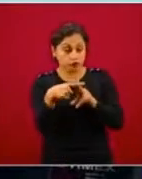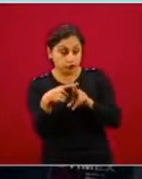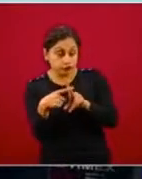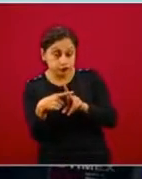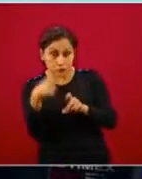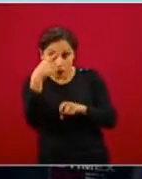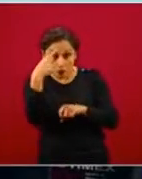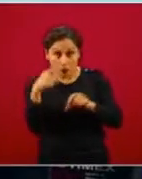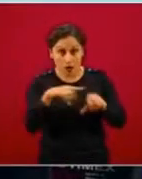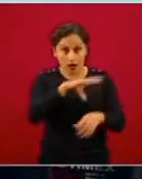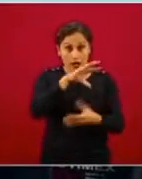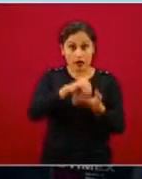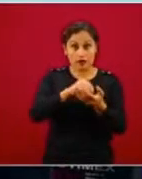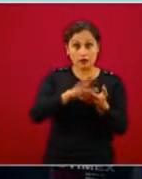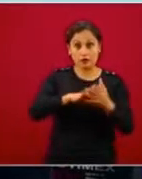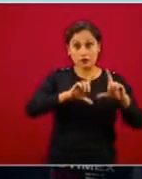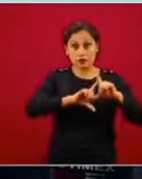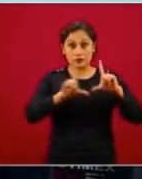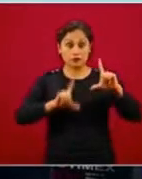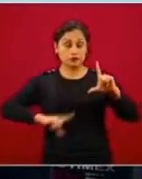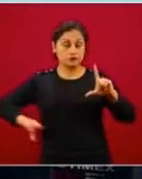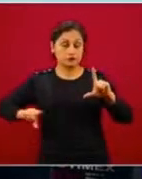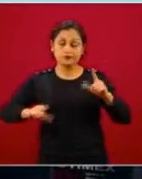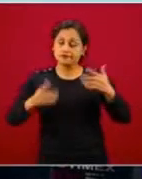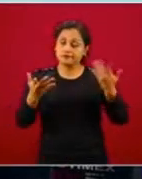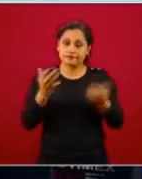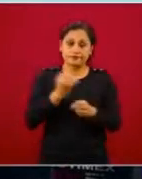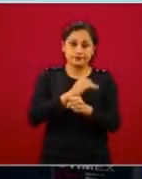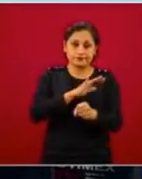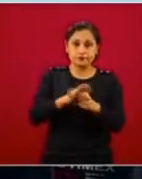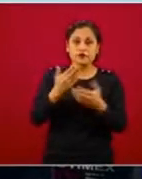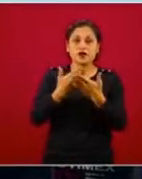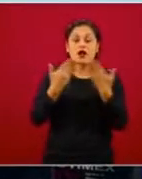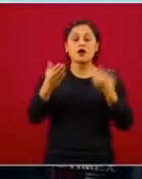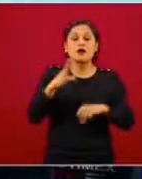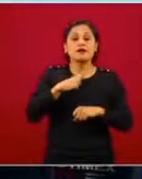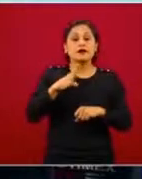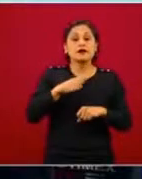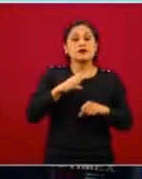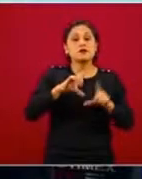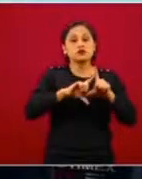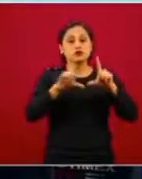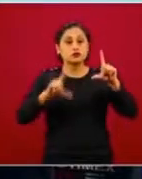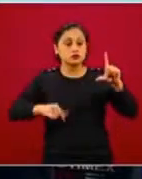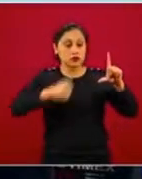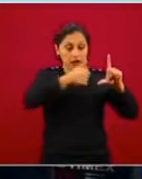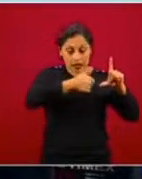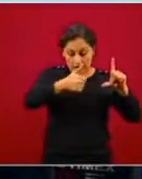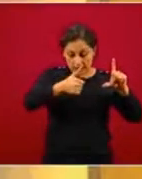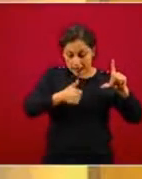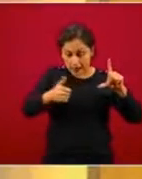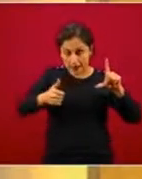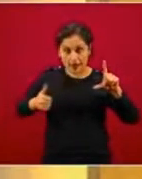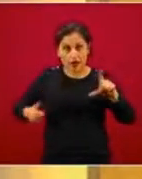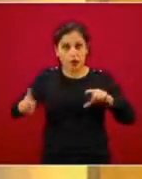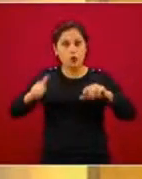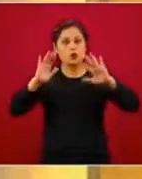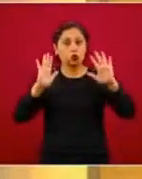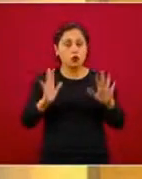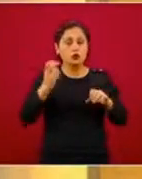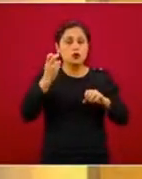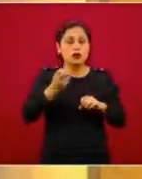one son single predicciones para prediction cada for the una de las whole ciudades, country. We're going to have tomando different las de mayor projections tamaño for que different se consideran cities. más relevantes desde el punto de